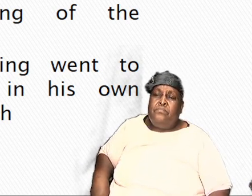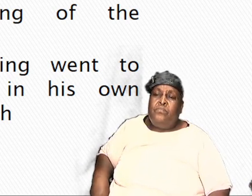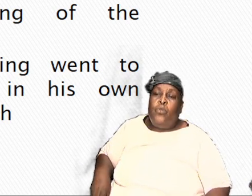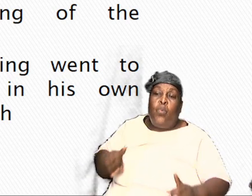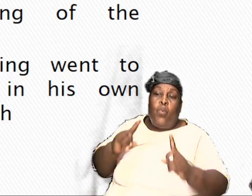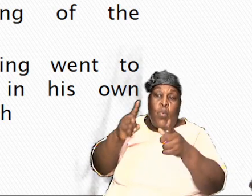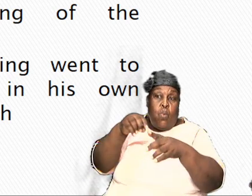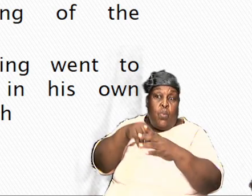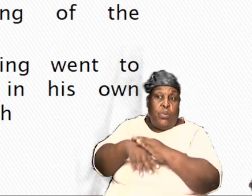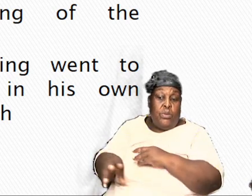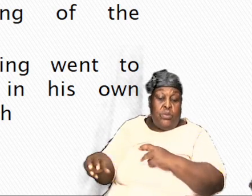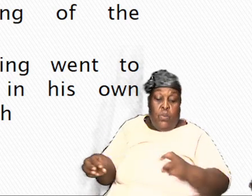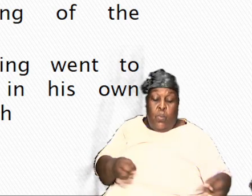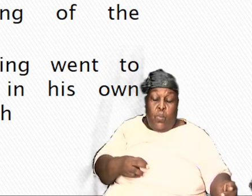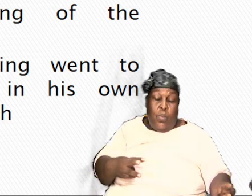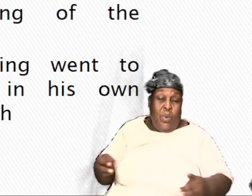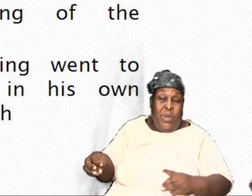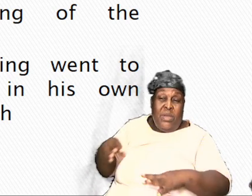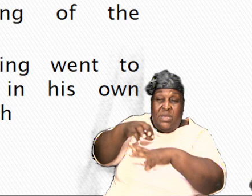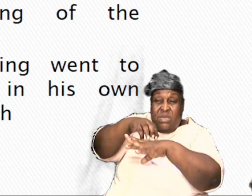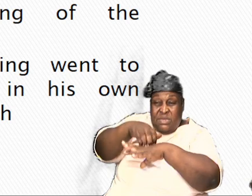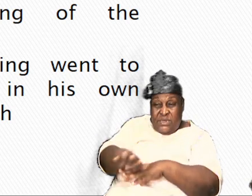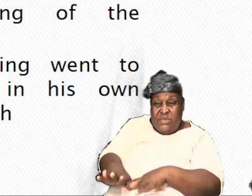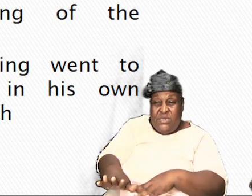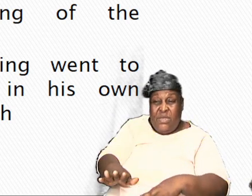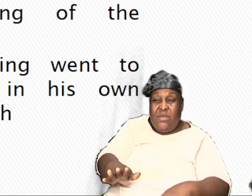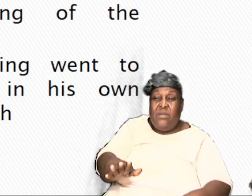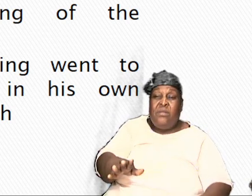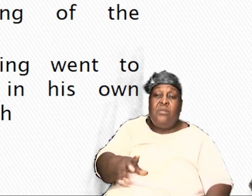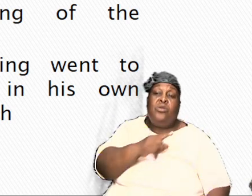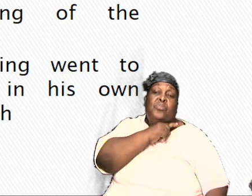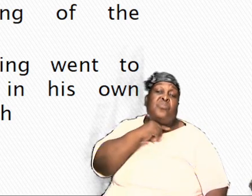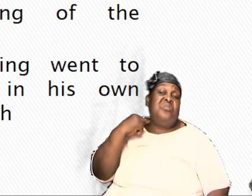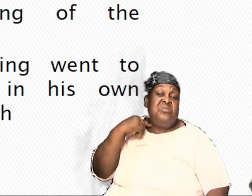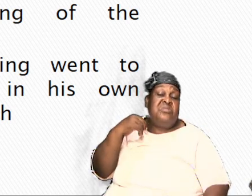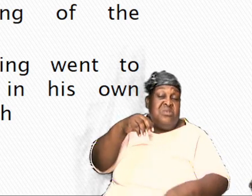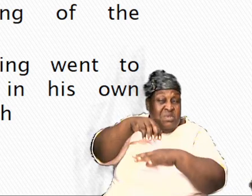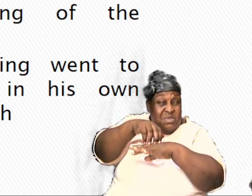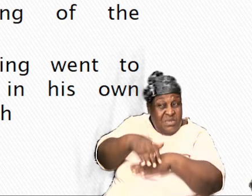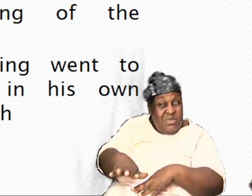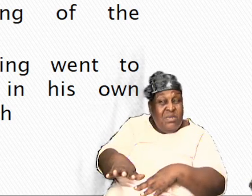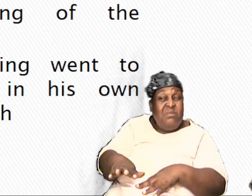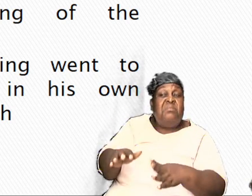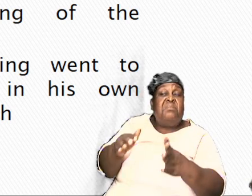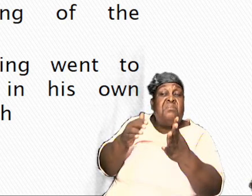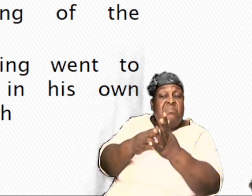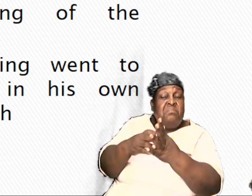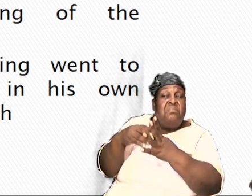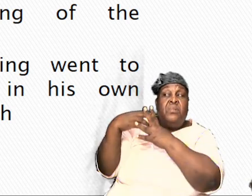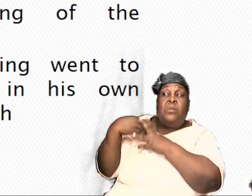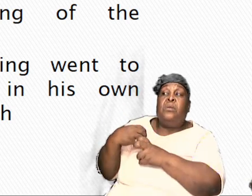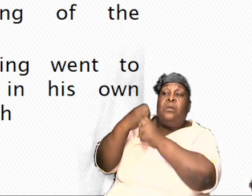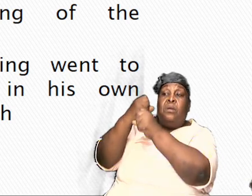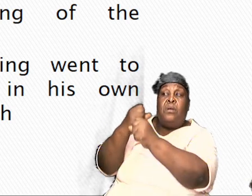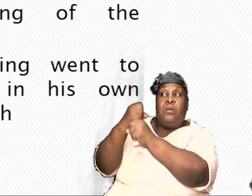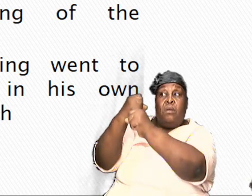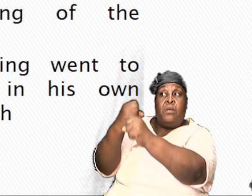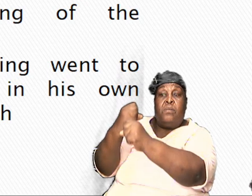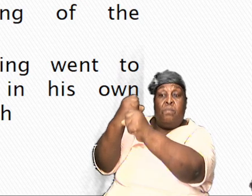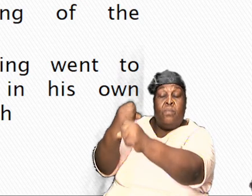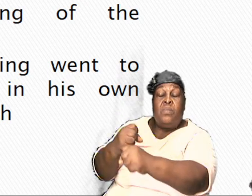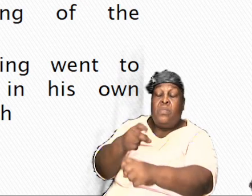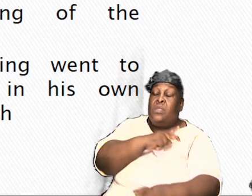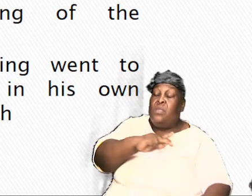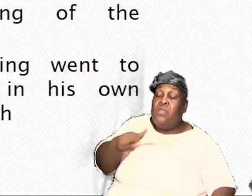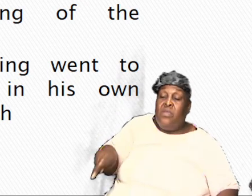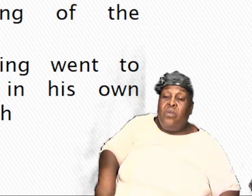went into battle, sent back the priest, sent back the ark of the covenant, and they were right here, and the king went into